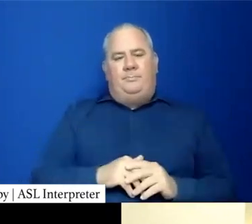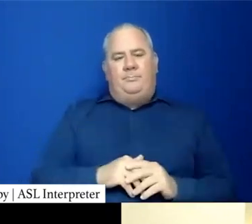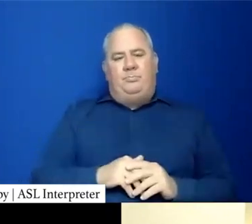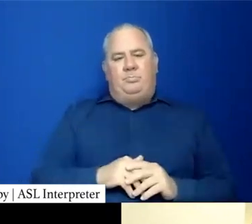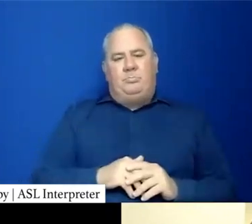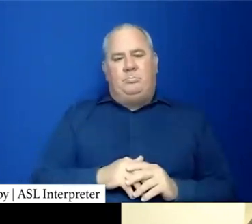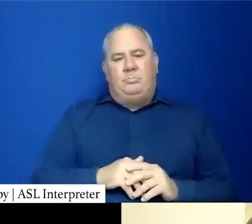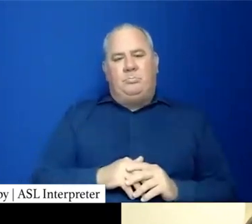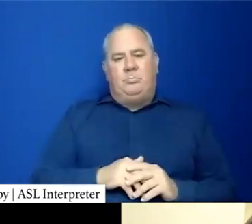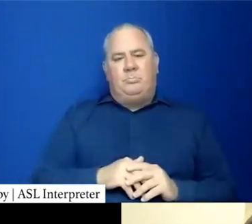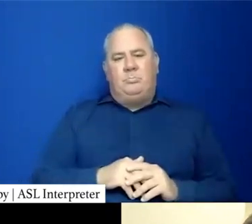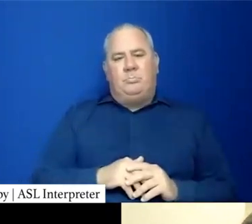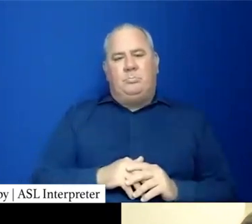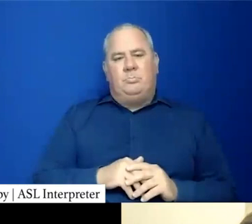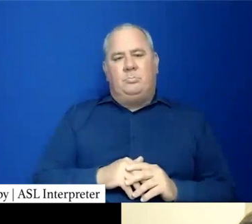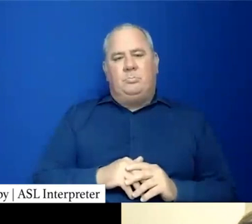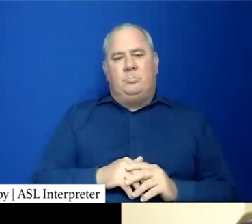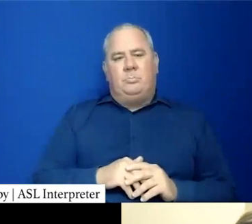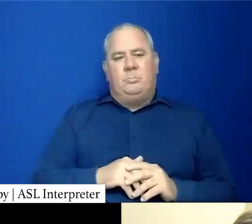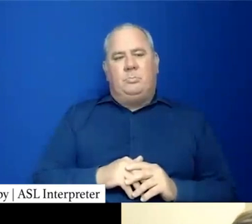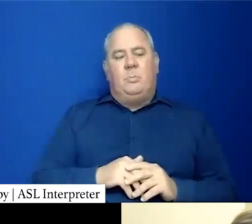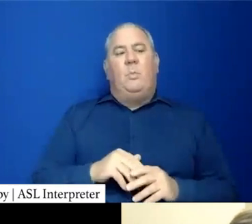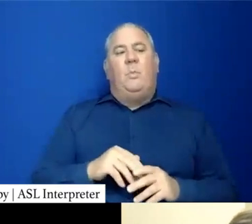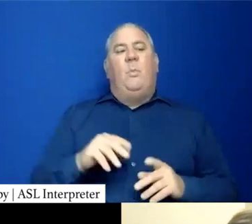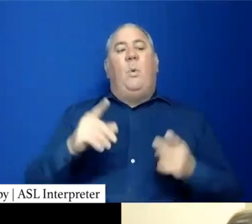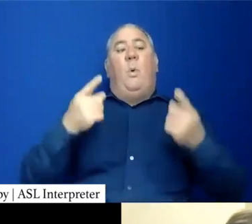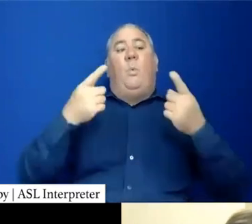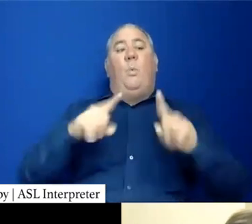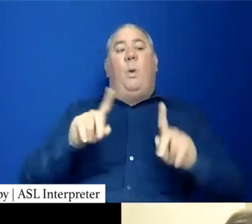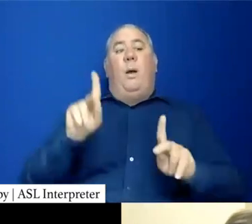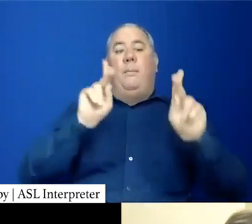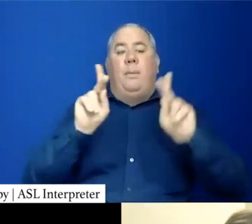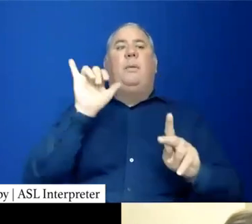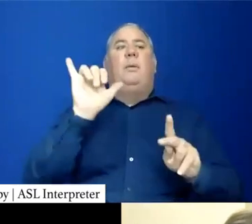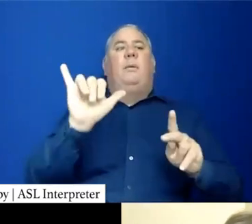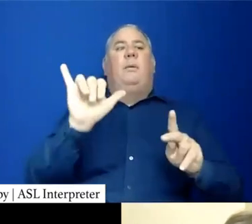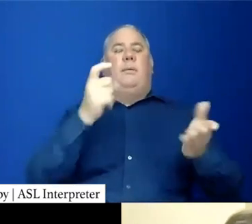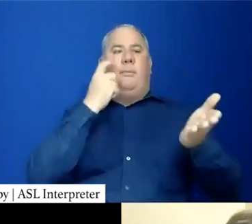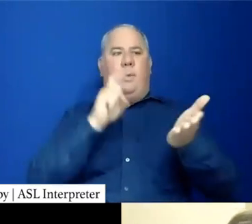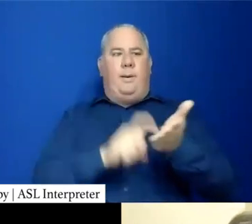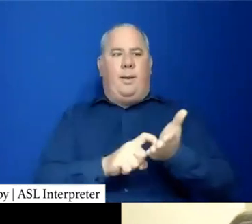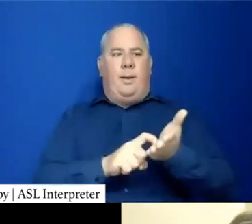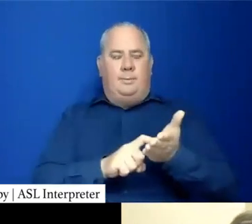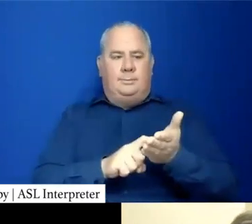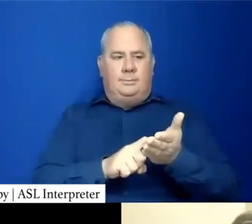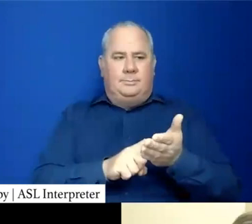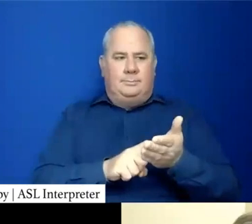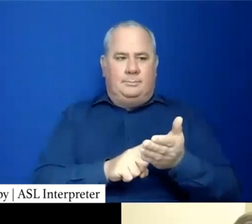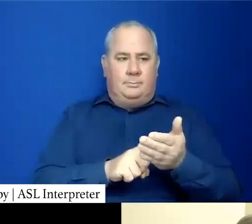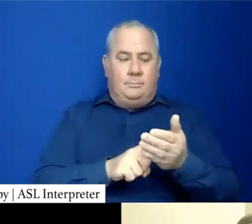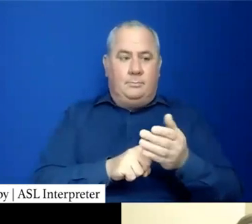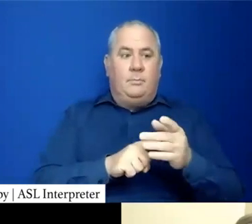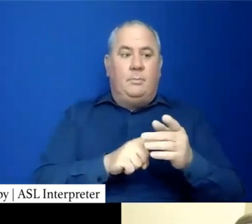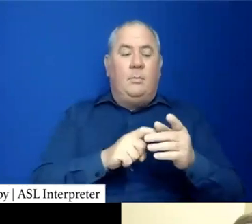When people realize that they are not as far away from the border of disability as they thought they were,